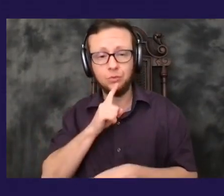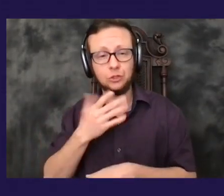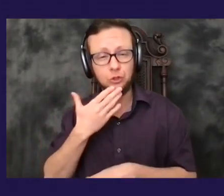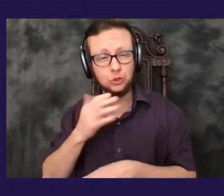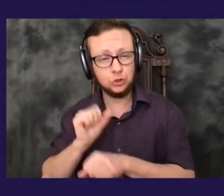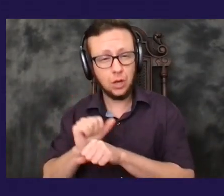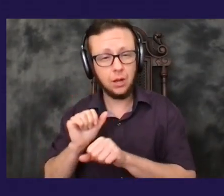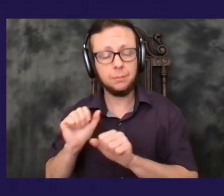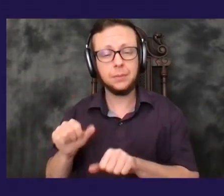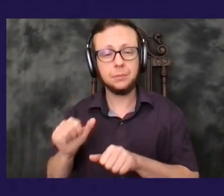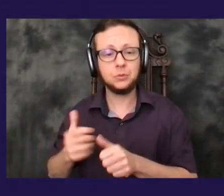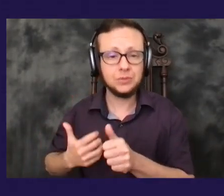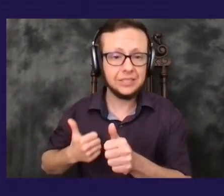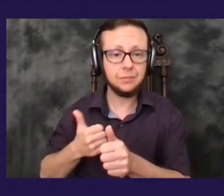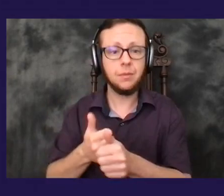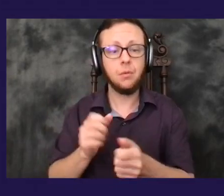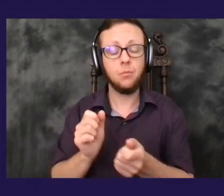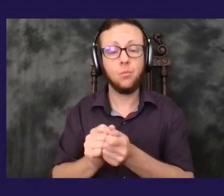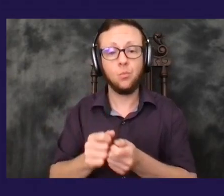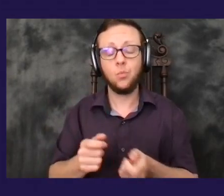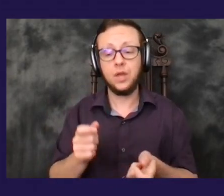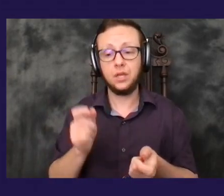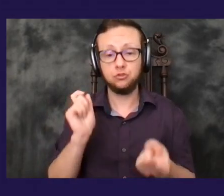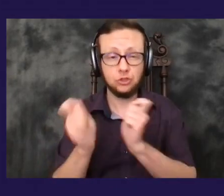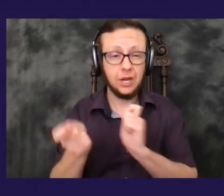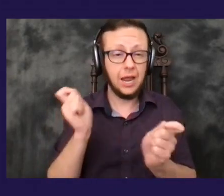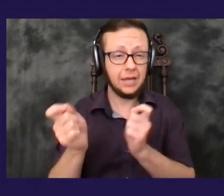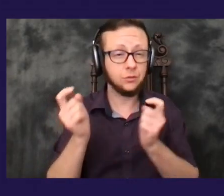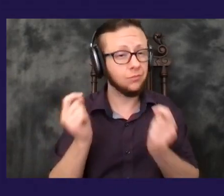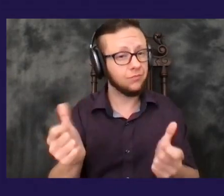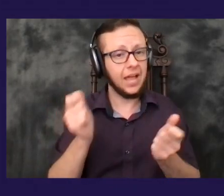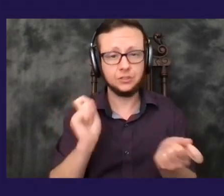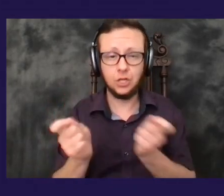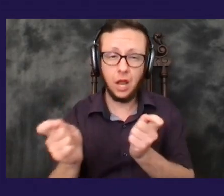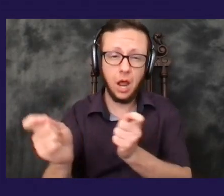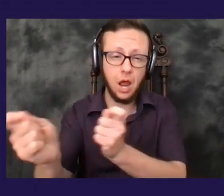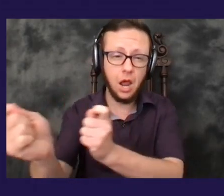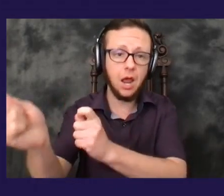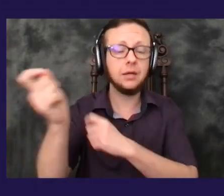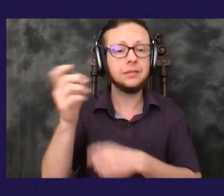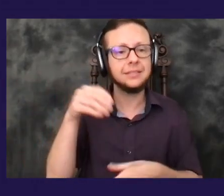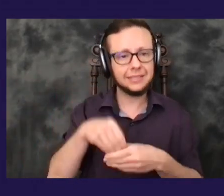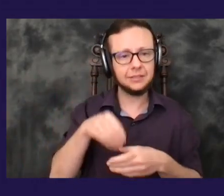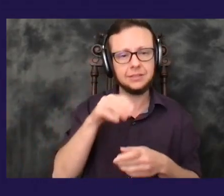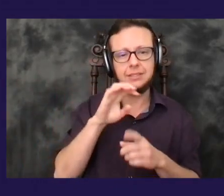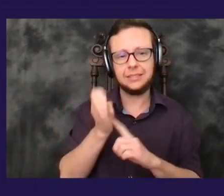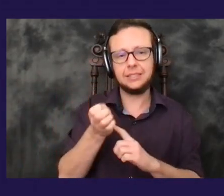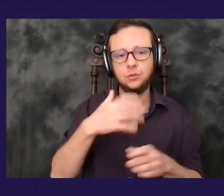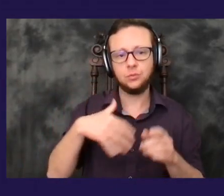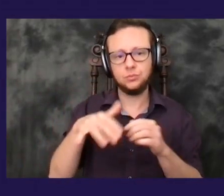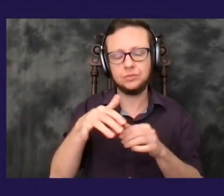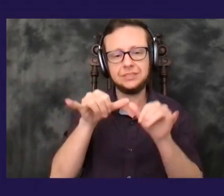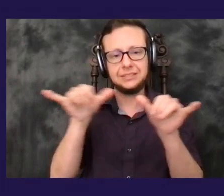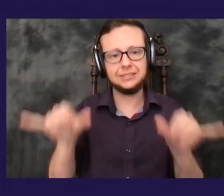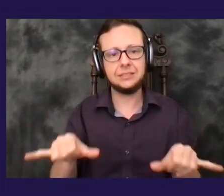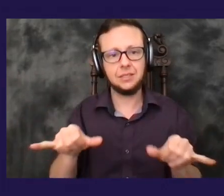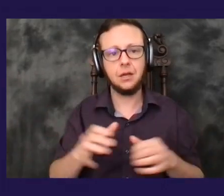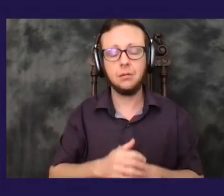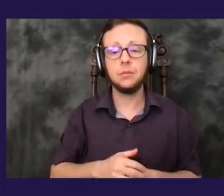of change in those information ecosystems to be able to clearly